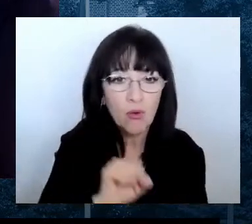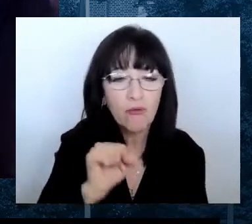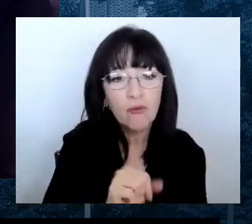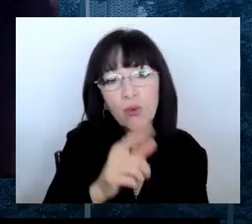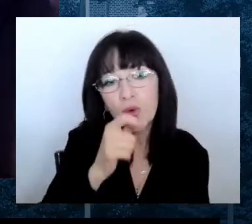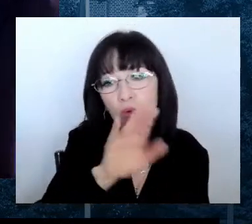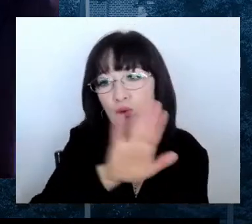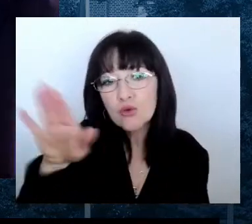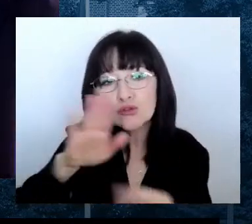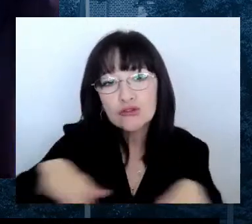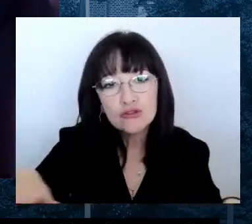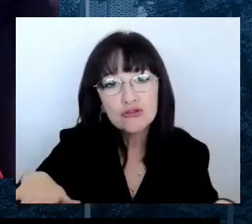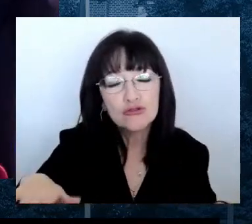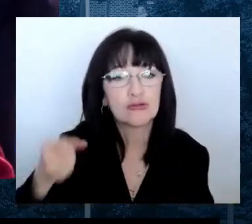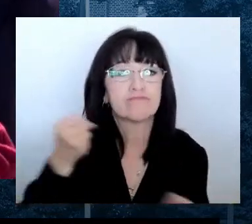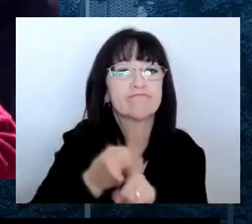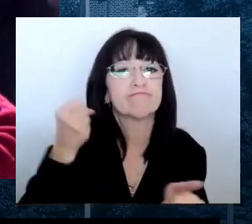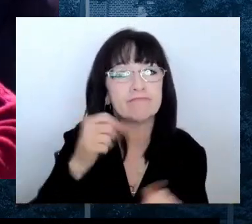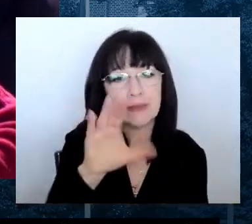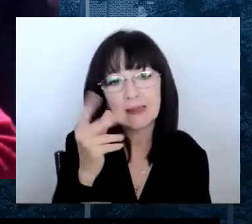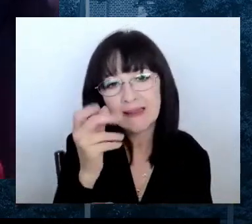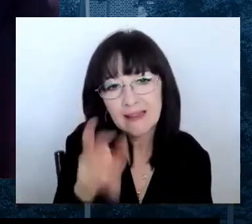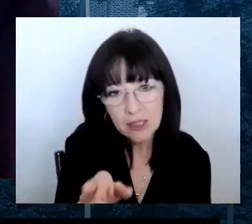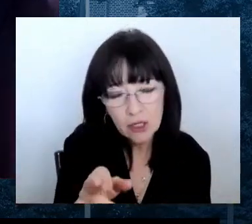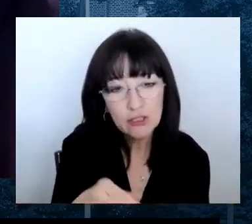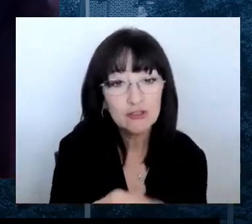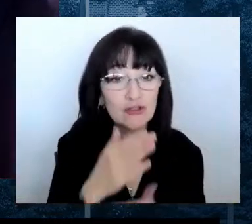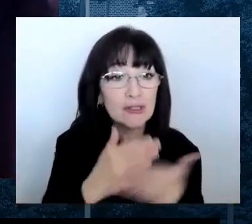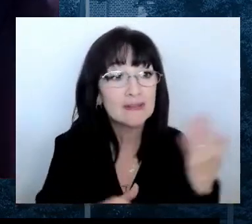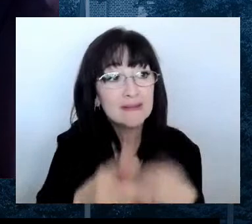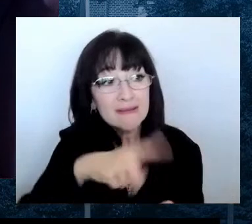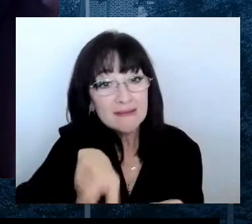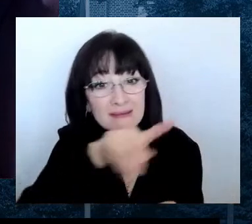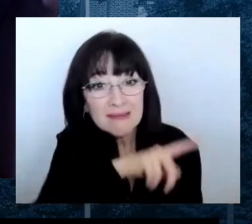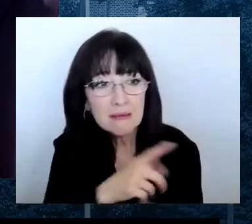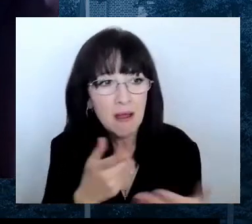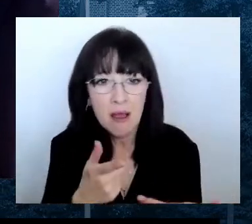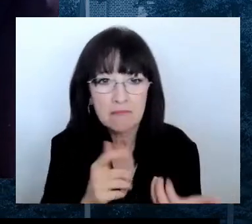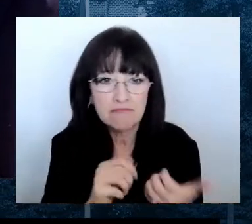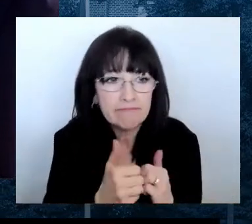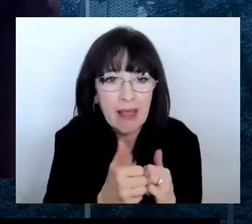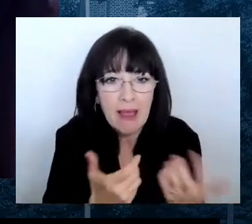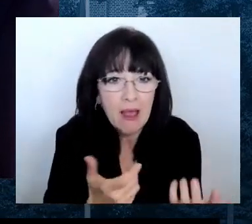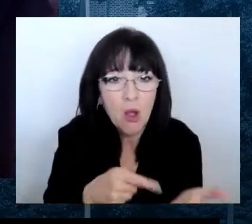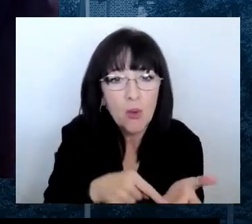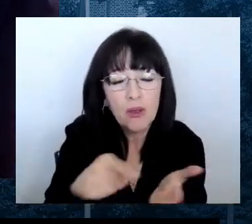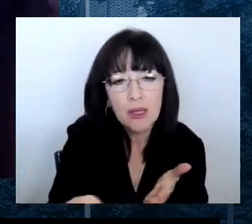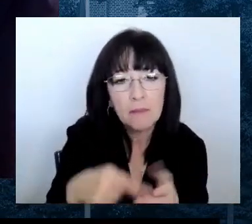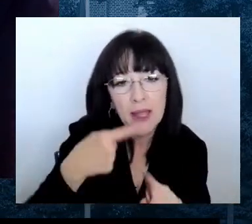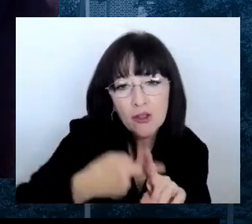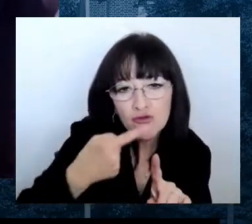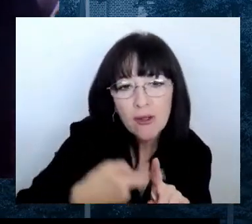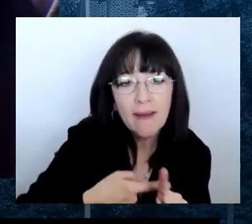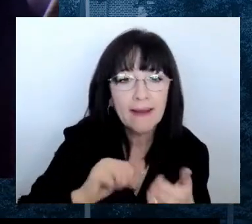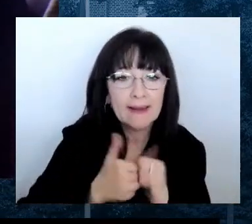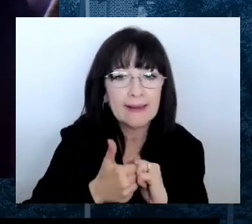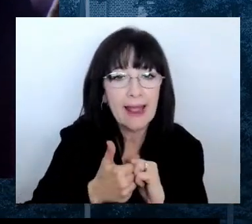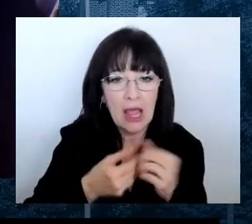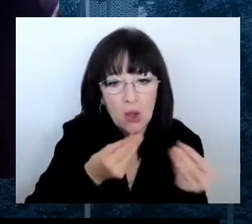forgo treatment or recovery in order to pay their rent or put food on the table. And to those